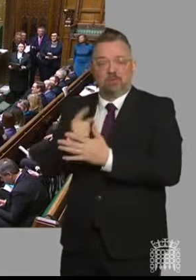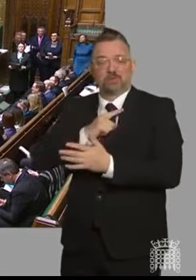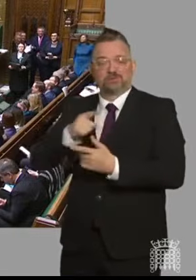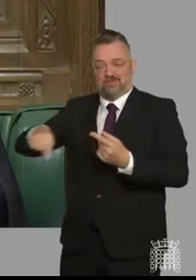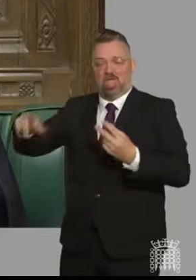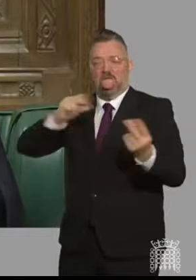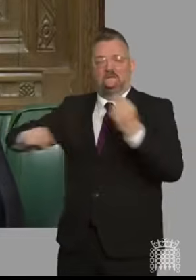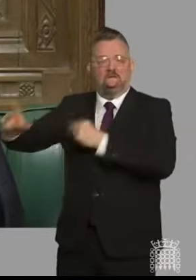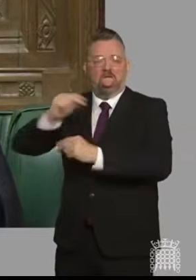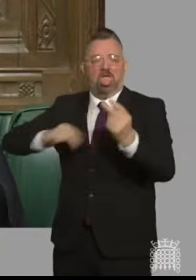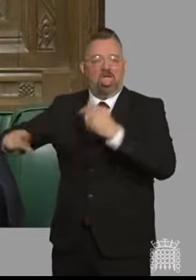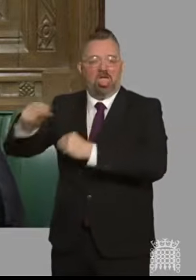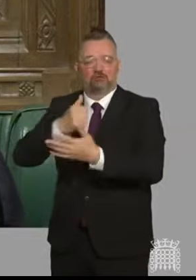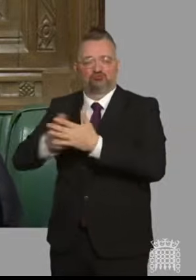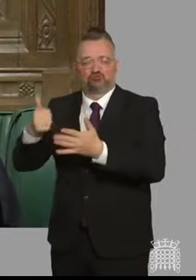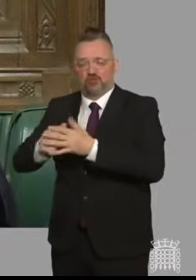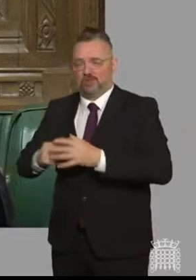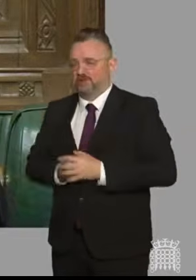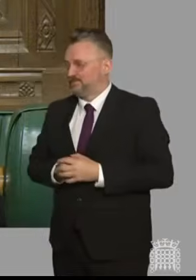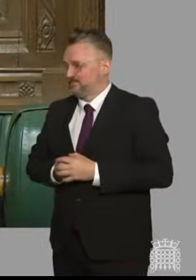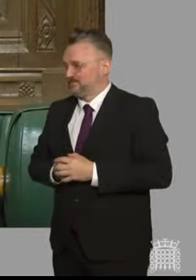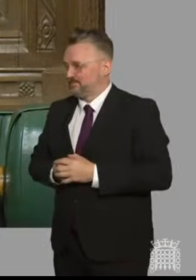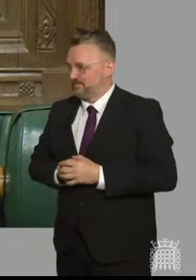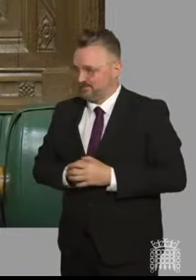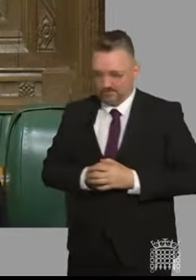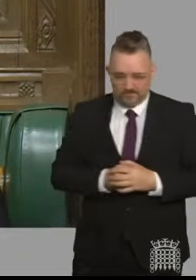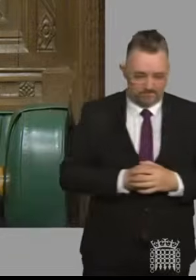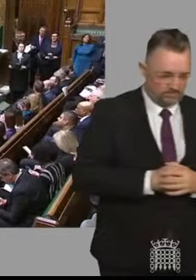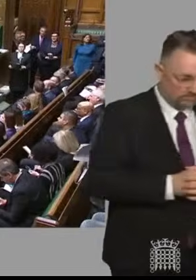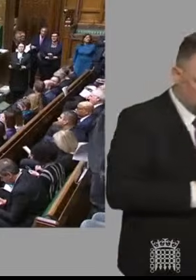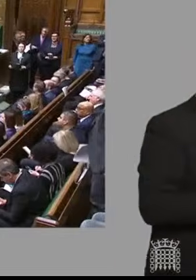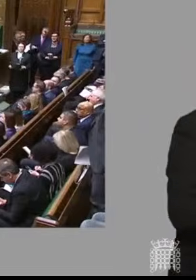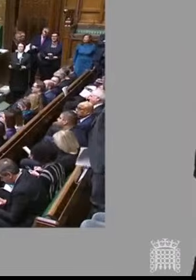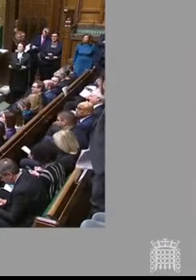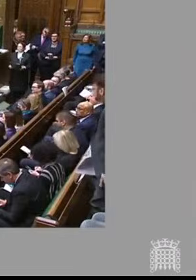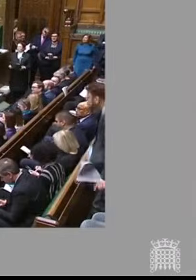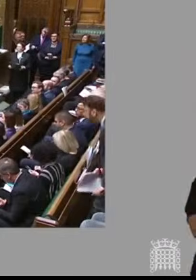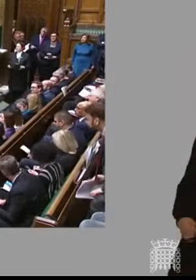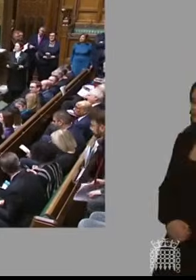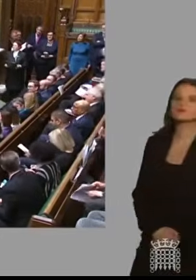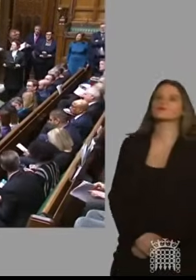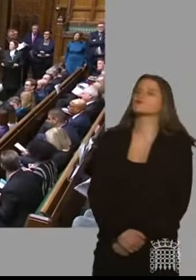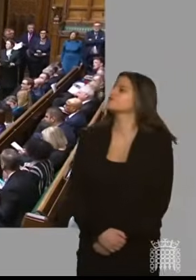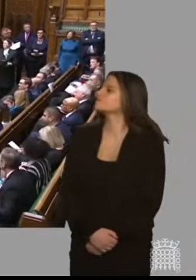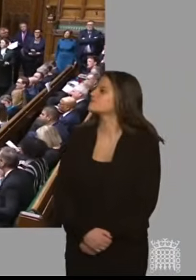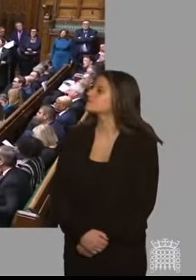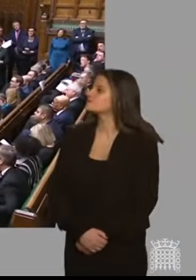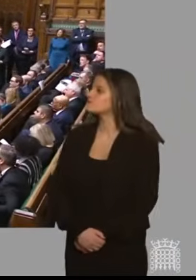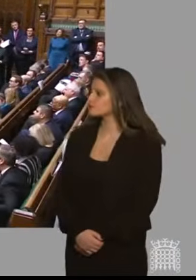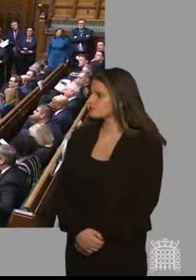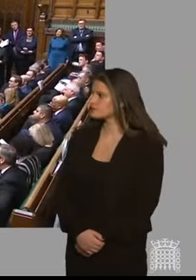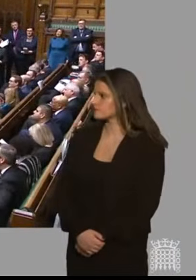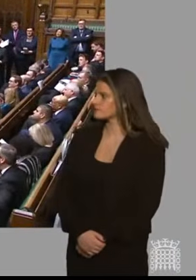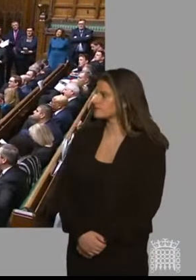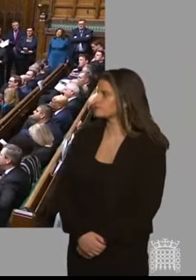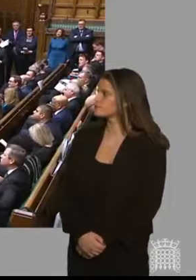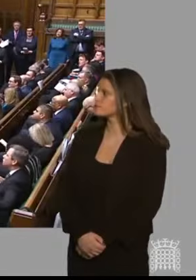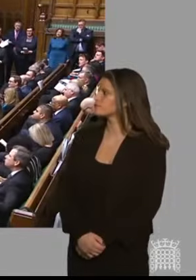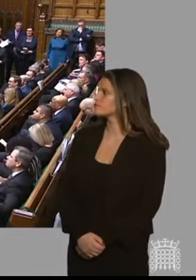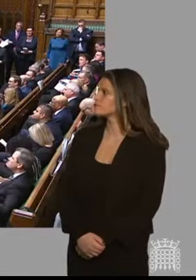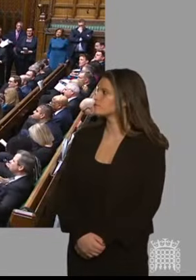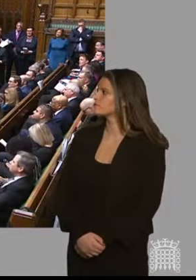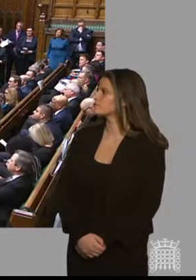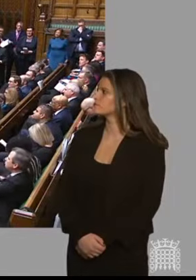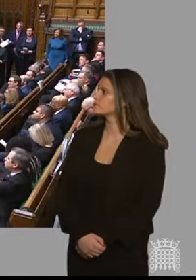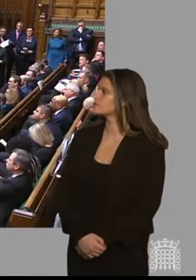Attention to questions to Prime Minister Afzal Khan. Question number 1. Prime Minister. Mr. Speaker,